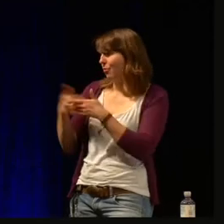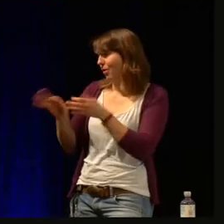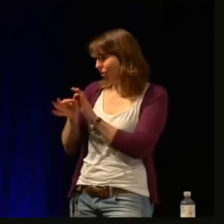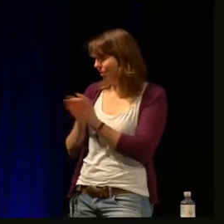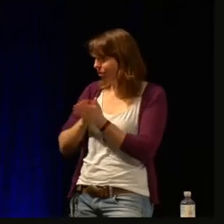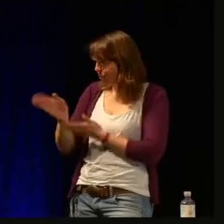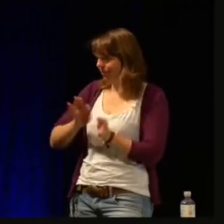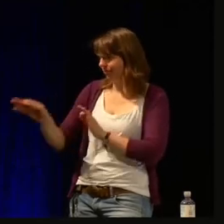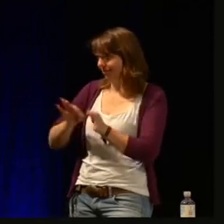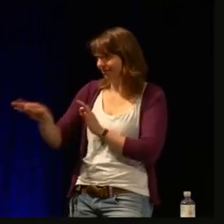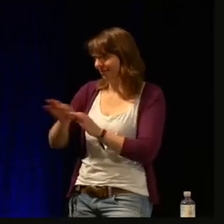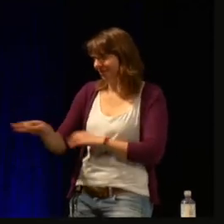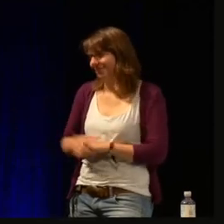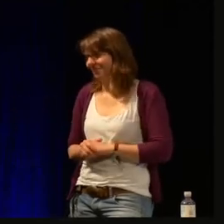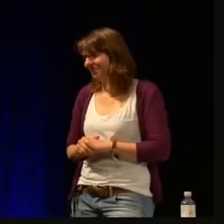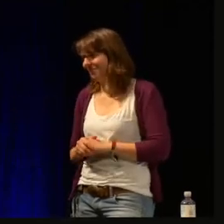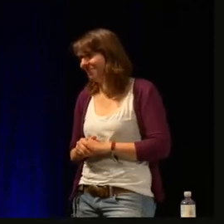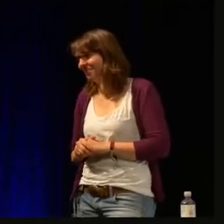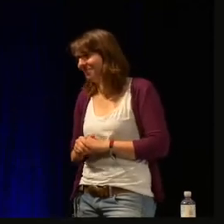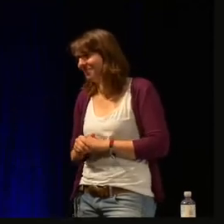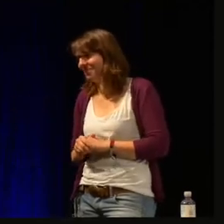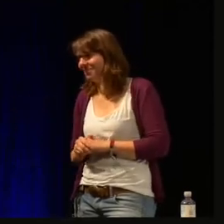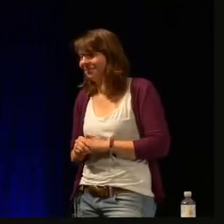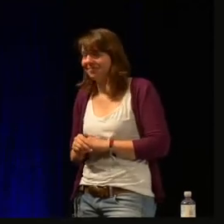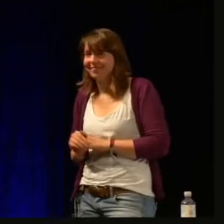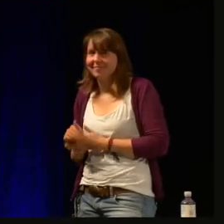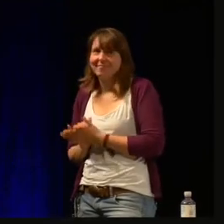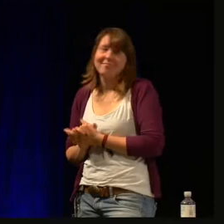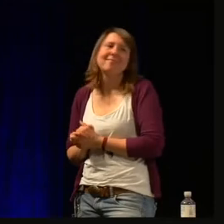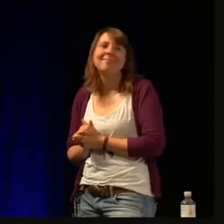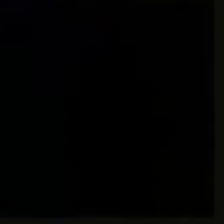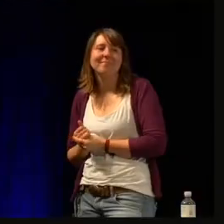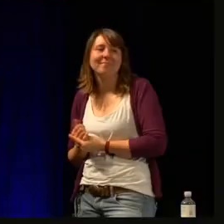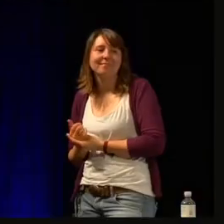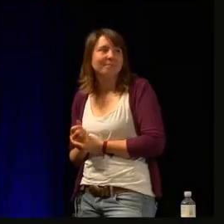Microphone one, please. Thank you very much for this talk, and also thank you very much for mutually translating this